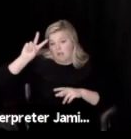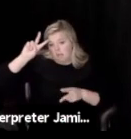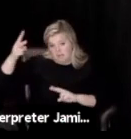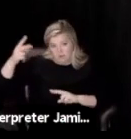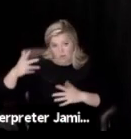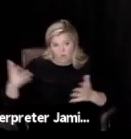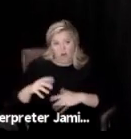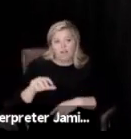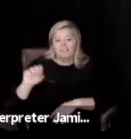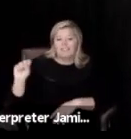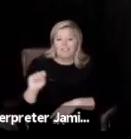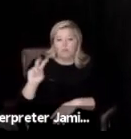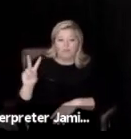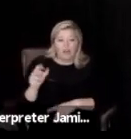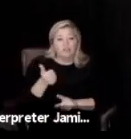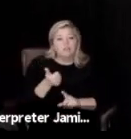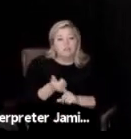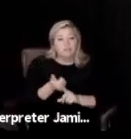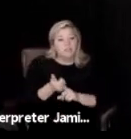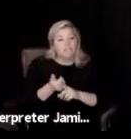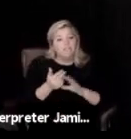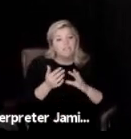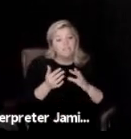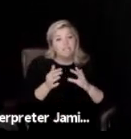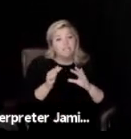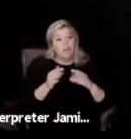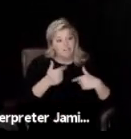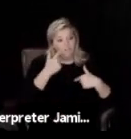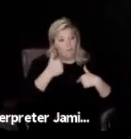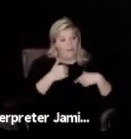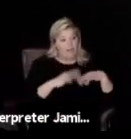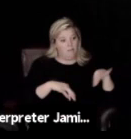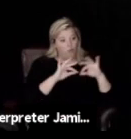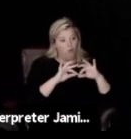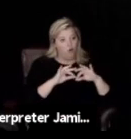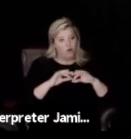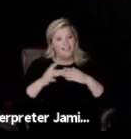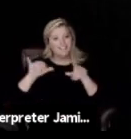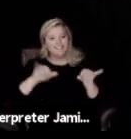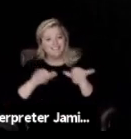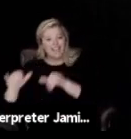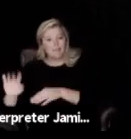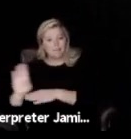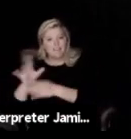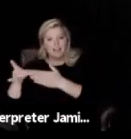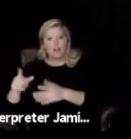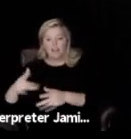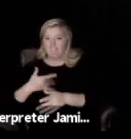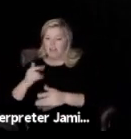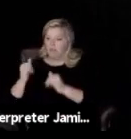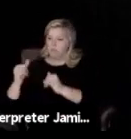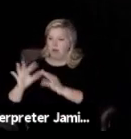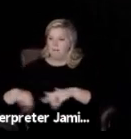sexual violence is as important to business leaders as it is to you. And I want to share this with you. This is what I know for